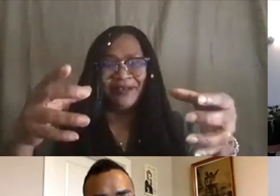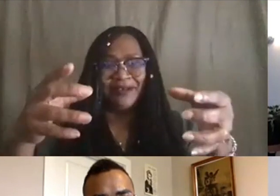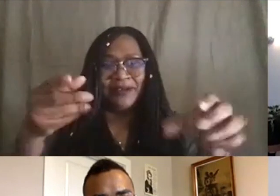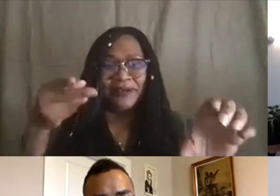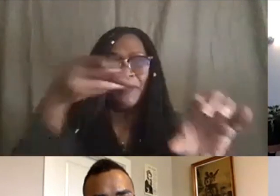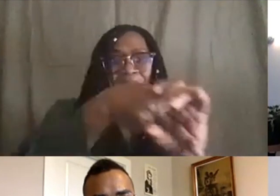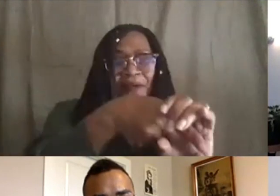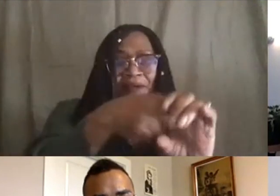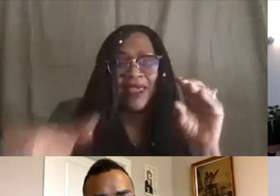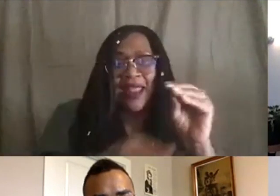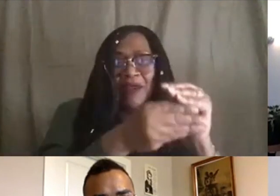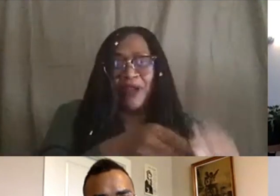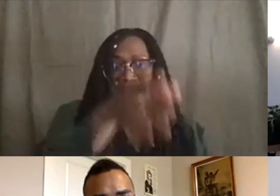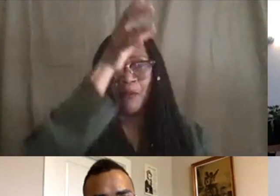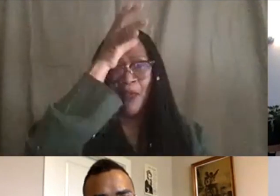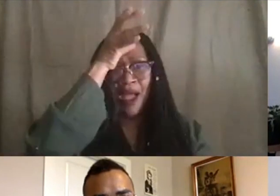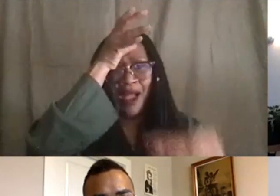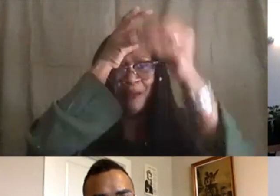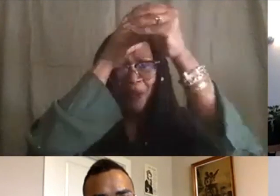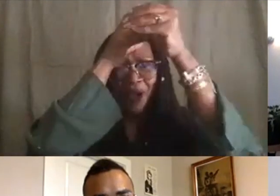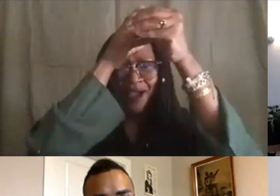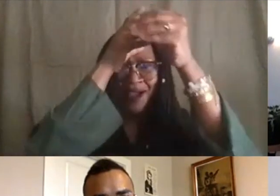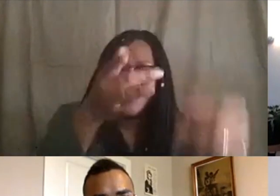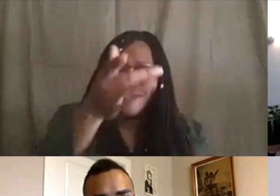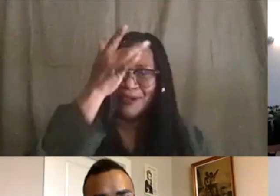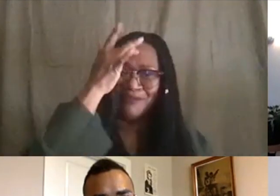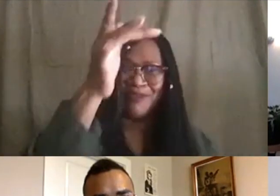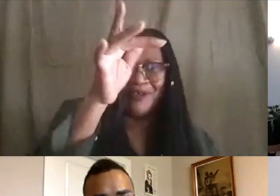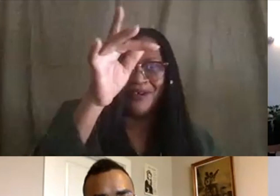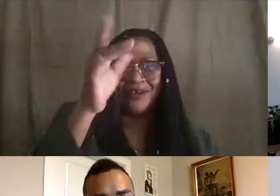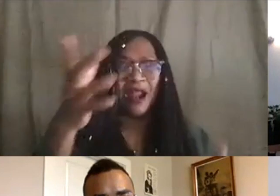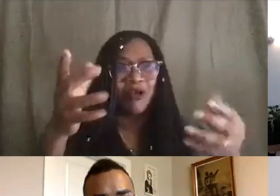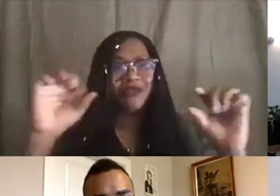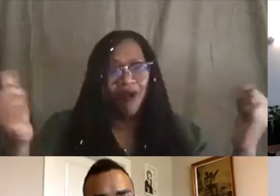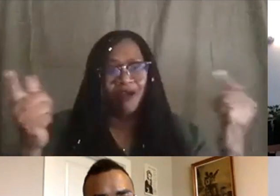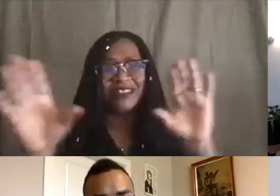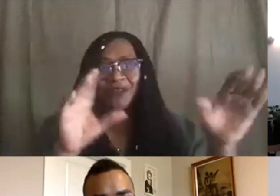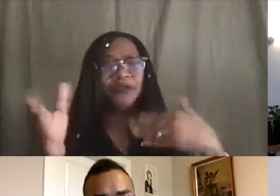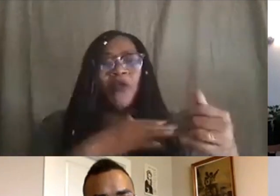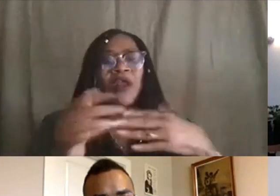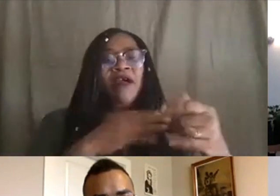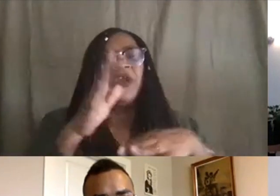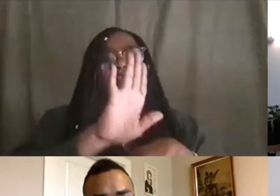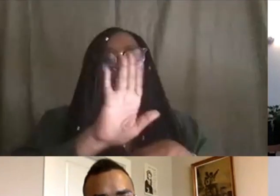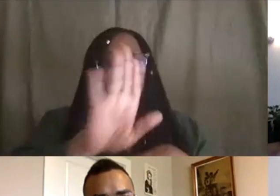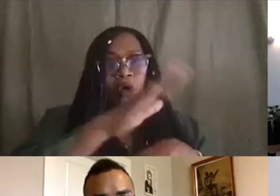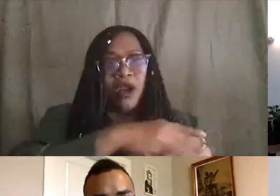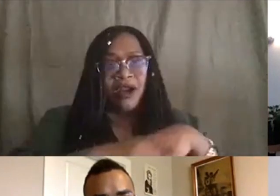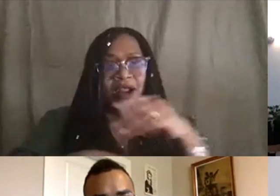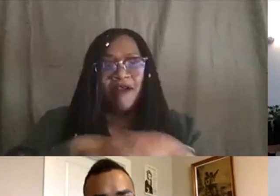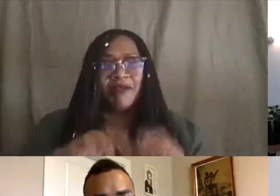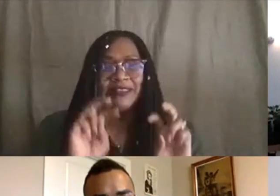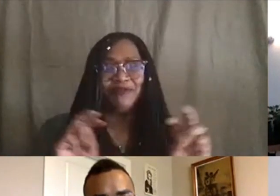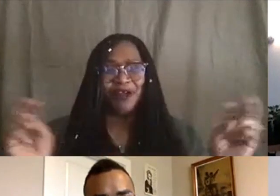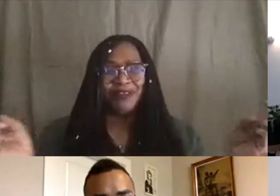know, really brilliant, good souls. And I want y'all to just be in here and do your thing. So, you know, do this like we are talking to one